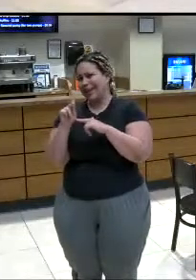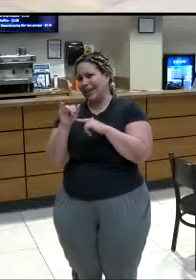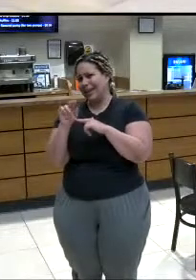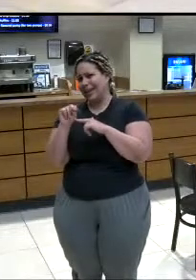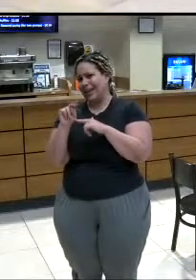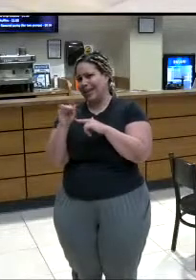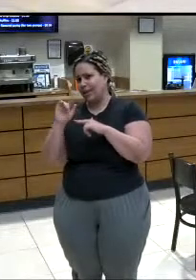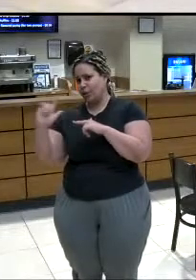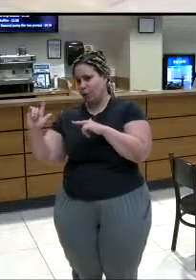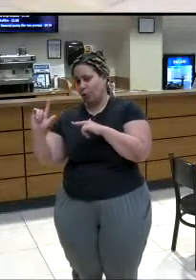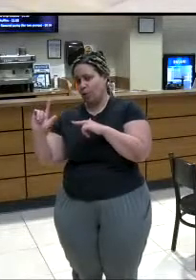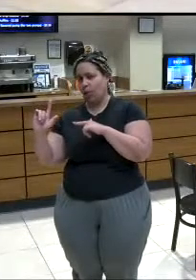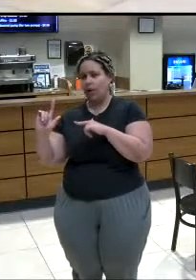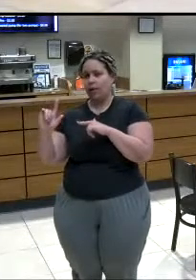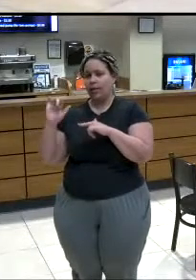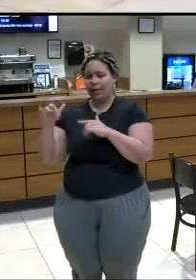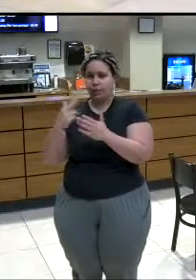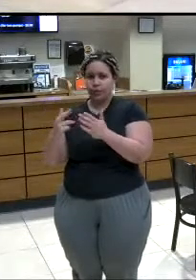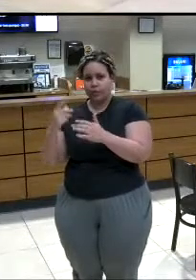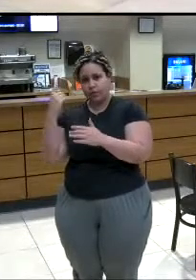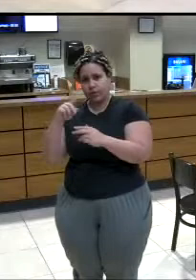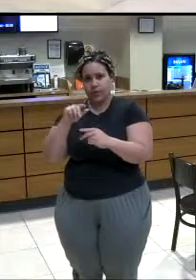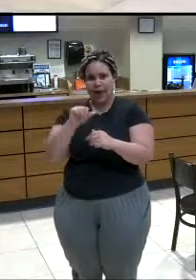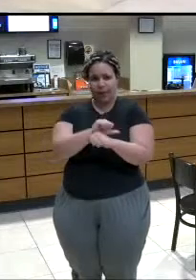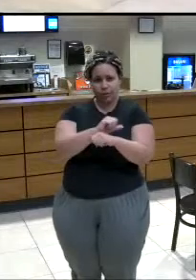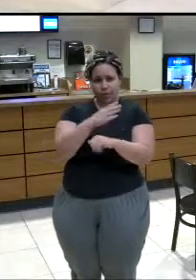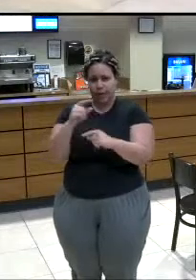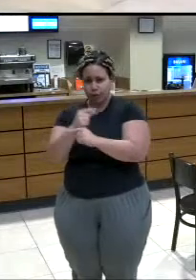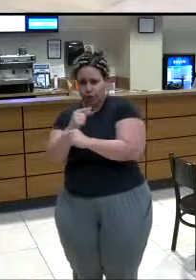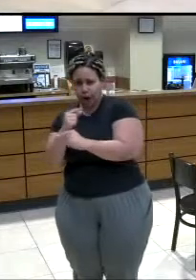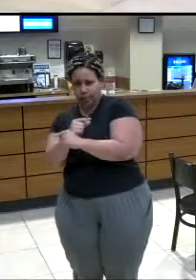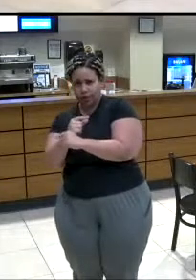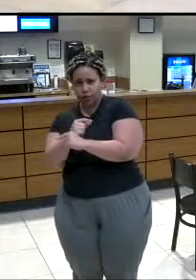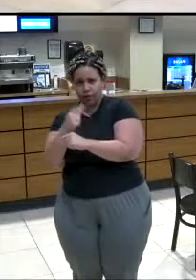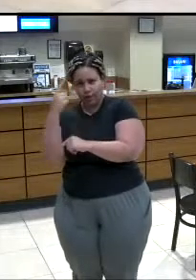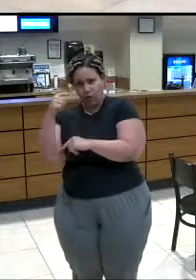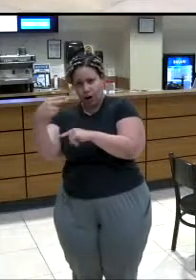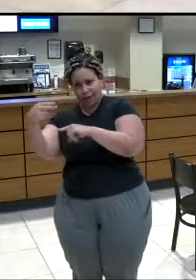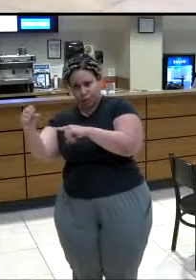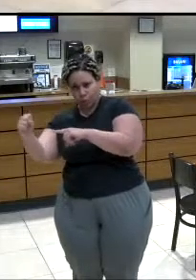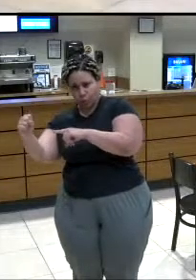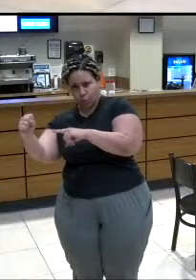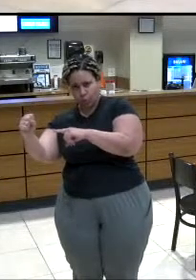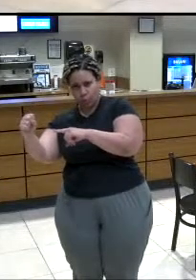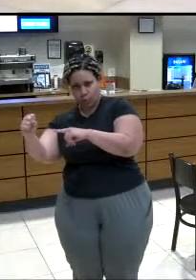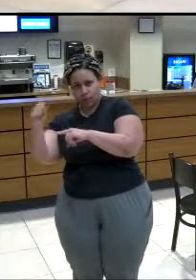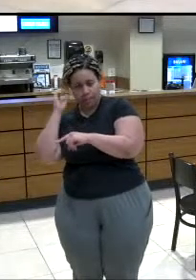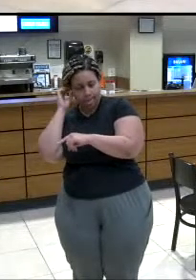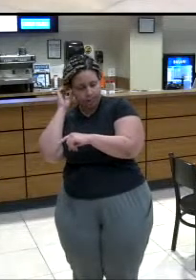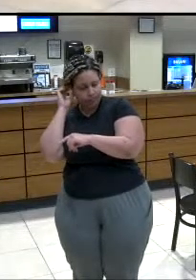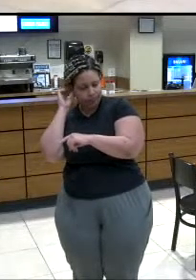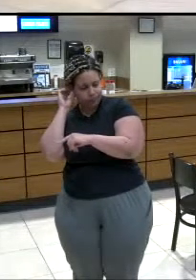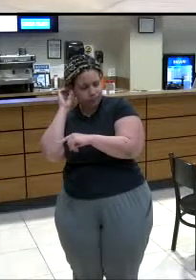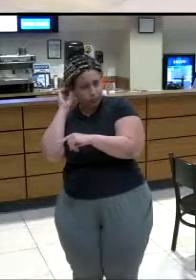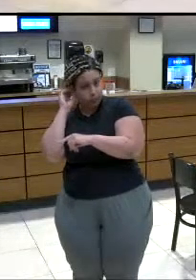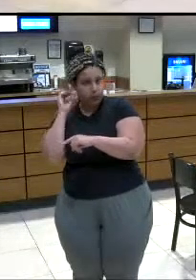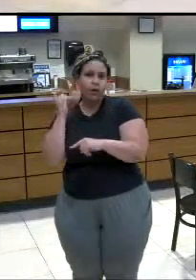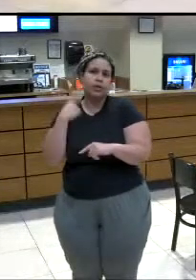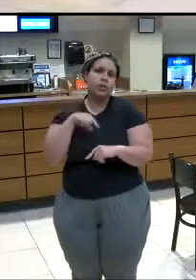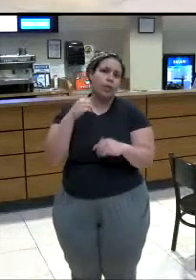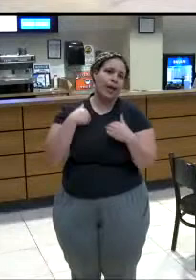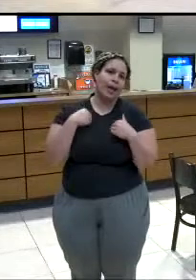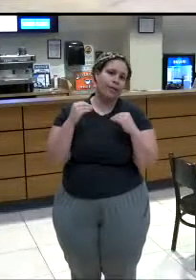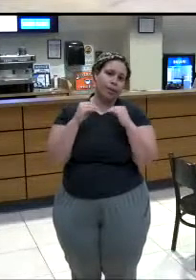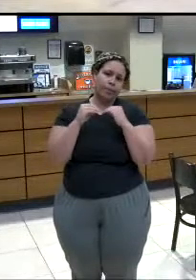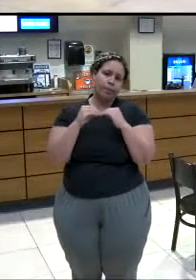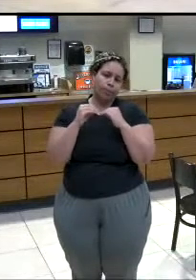resource for algebra and geometry in high school. So there are still other contents that are yet to be adopted, such as science and